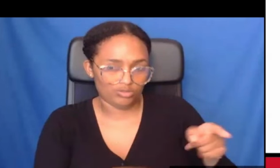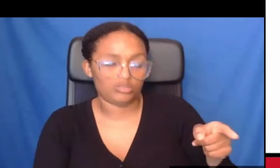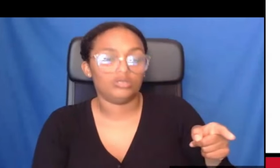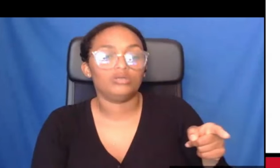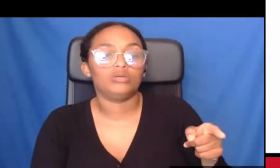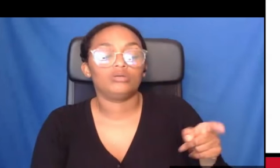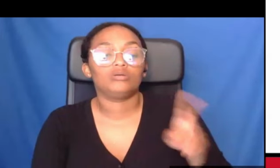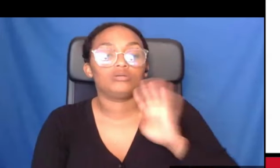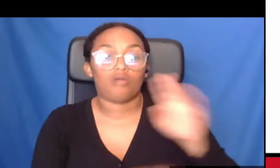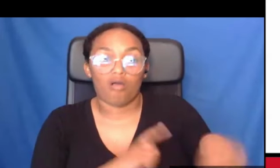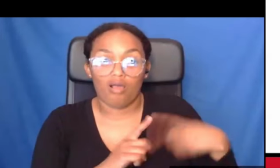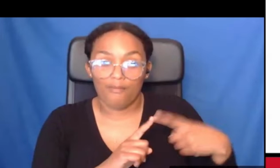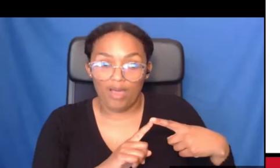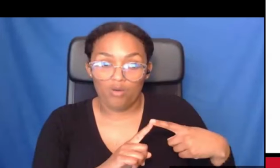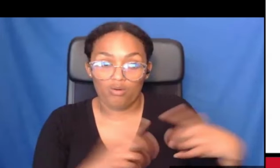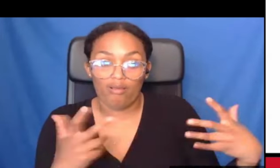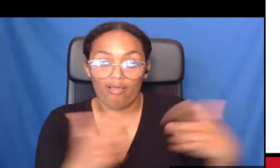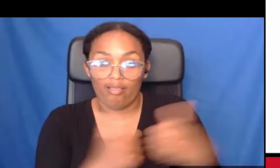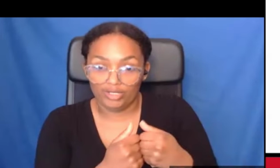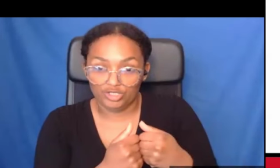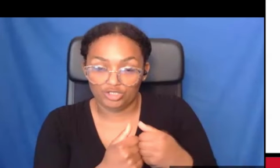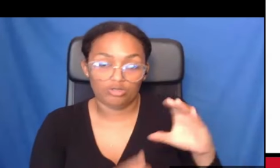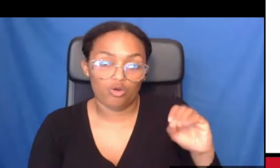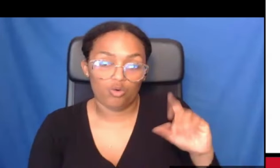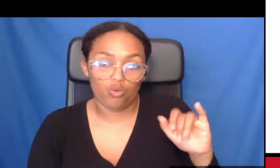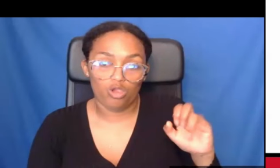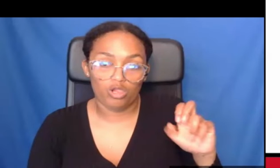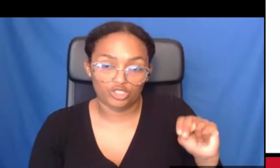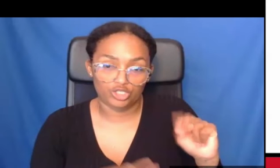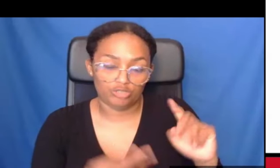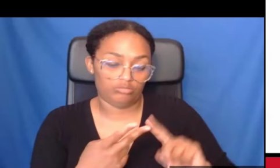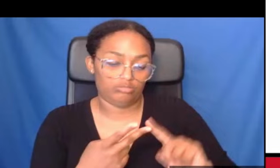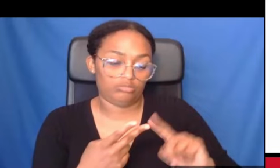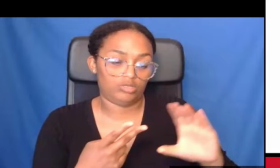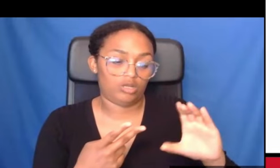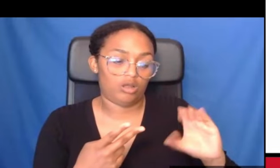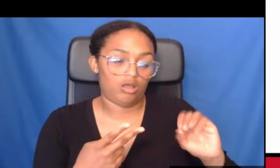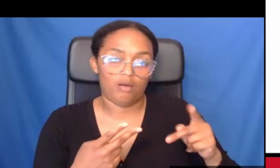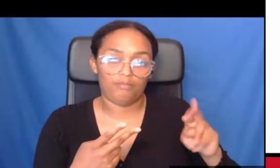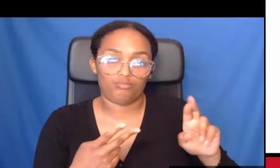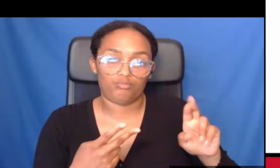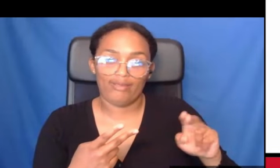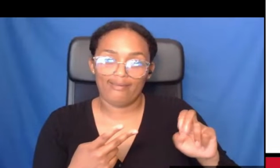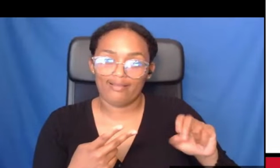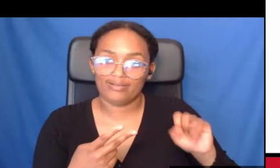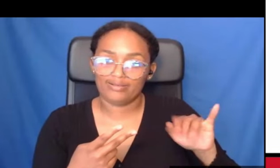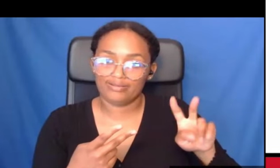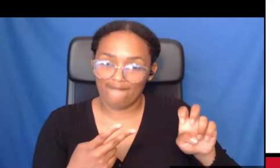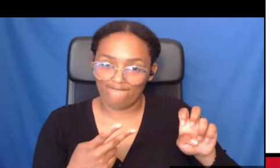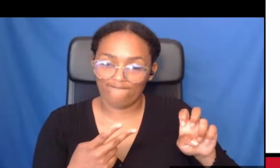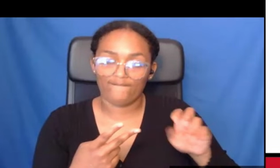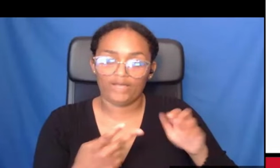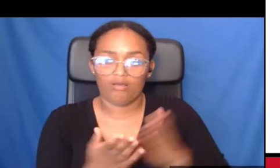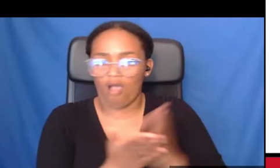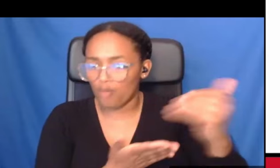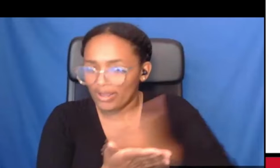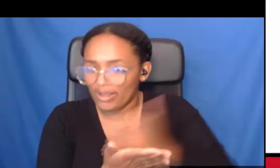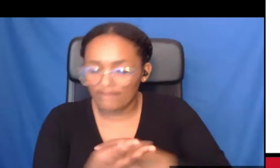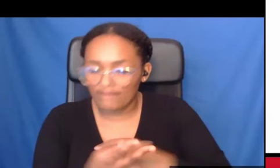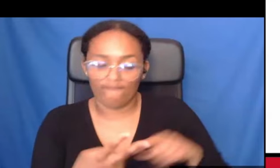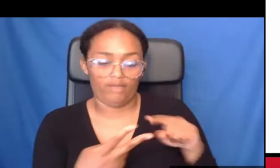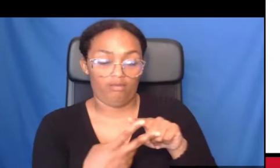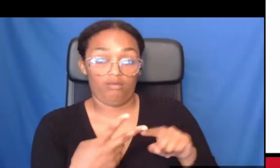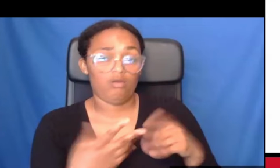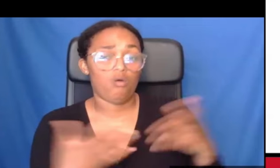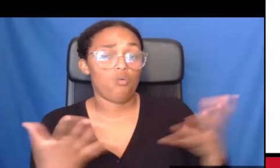about collision and comprehensive to determine what best protects